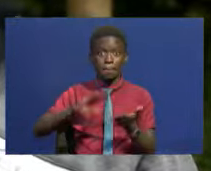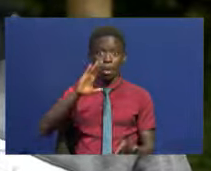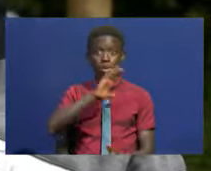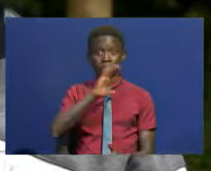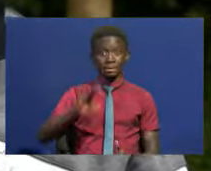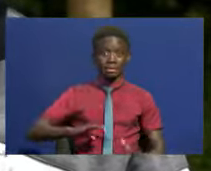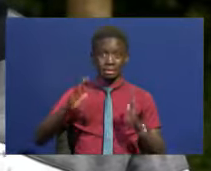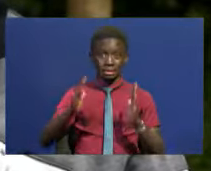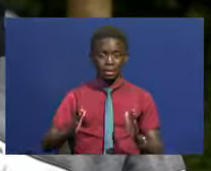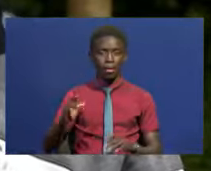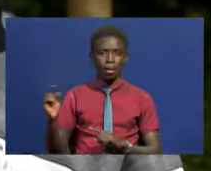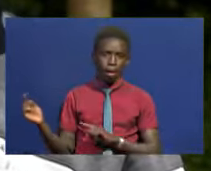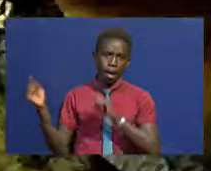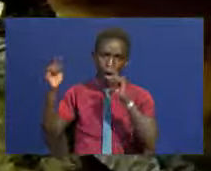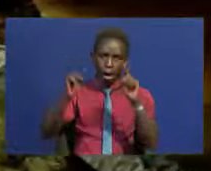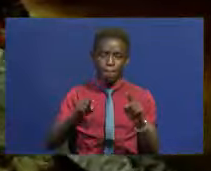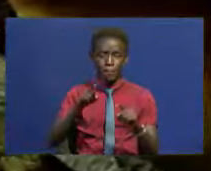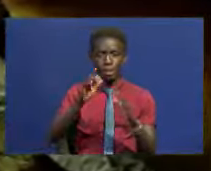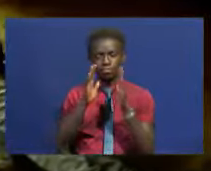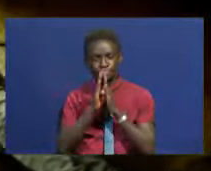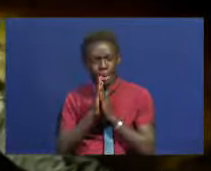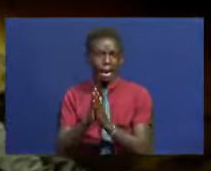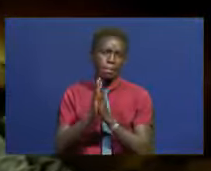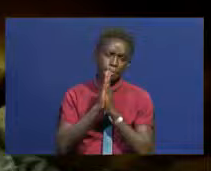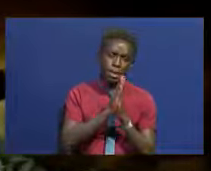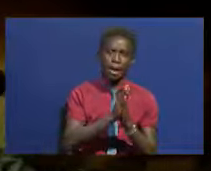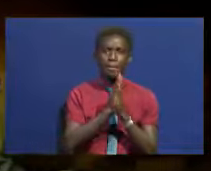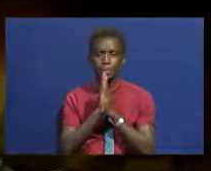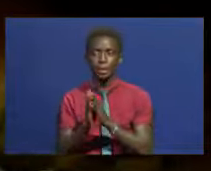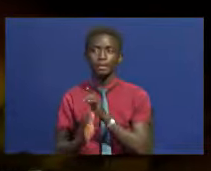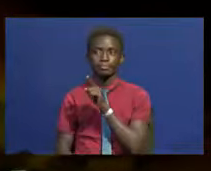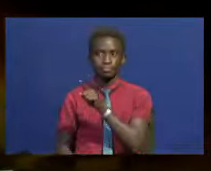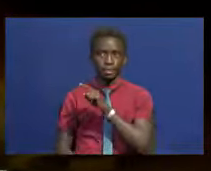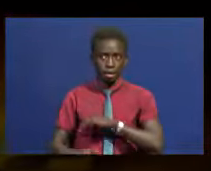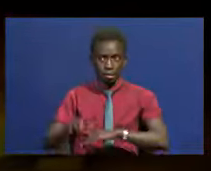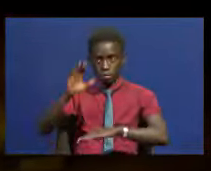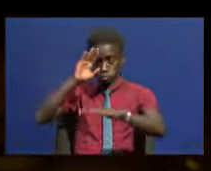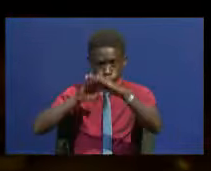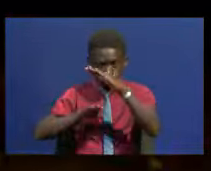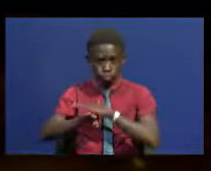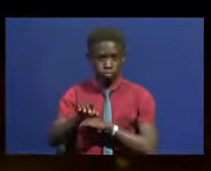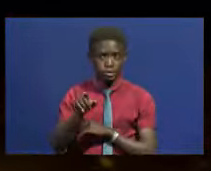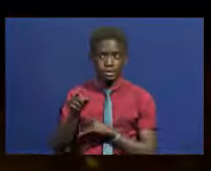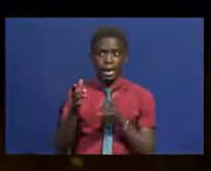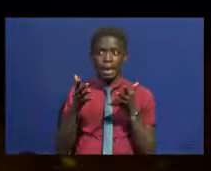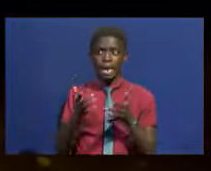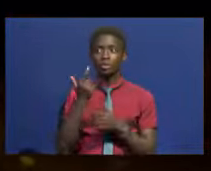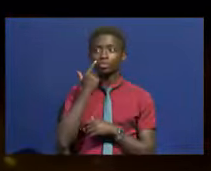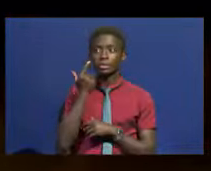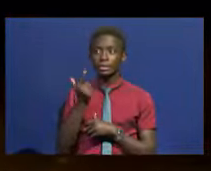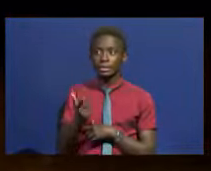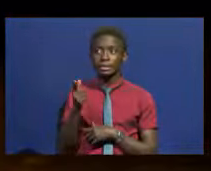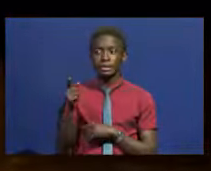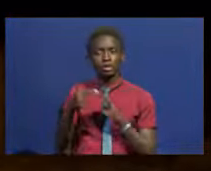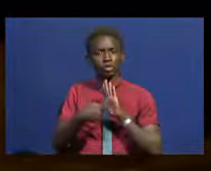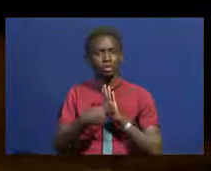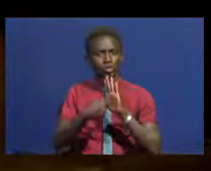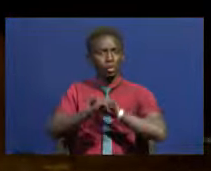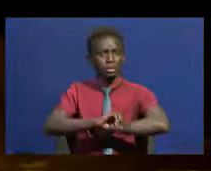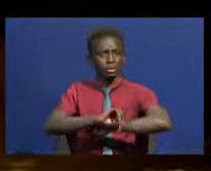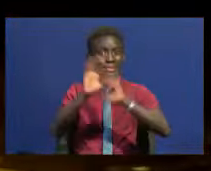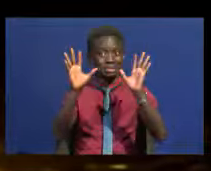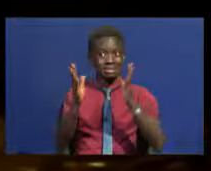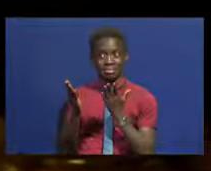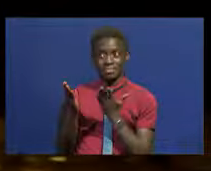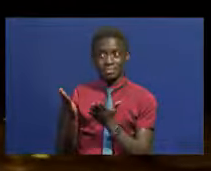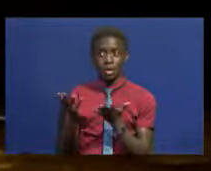their prayers in those caves. The rock art is well preserved, intricate and stunning. These artistic renderings reveal